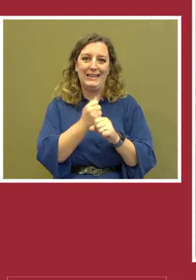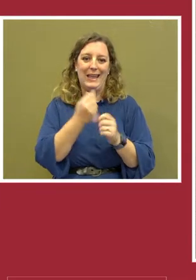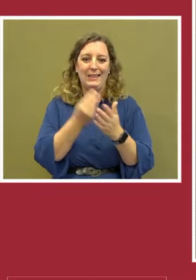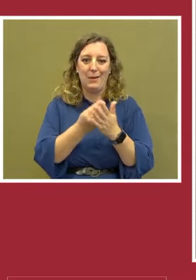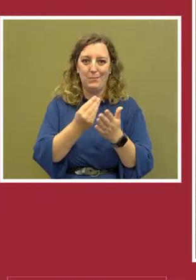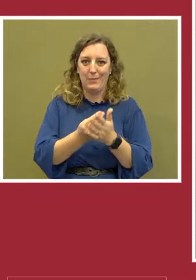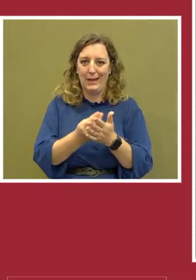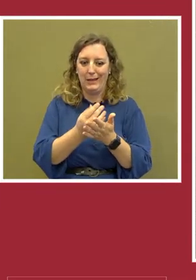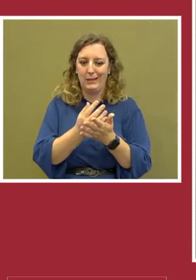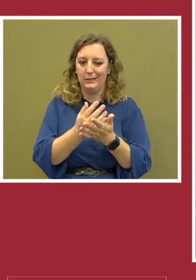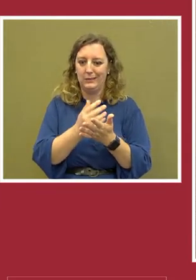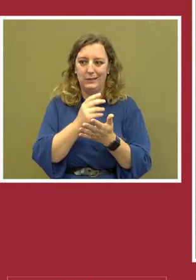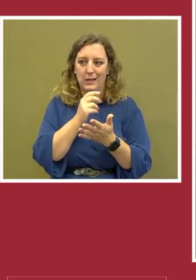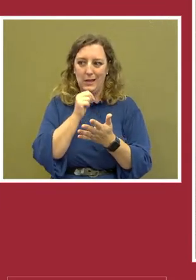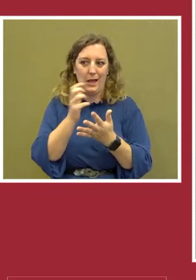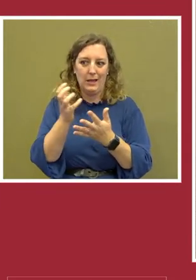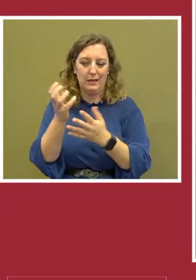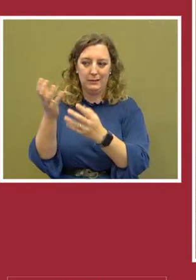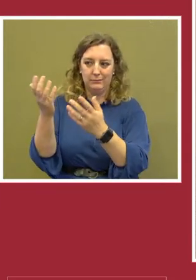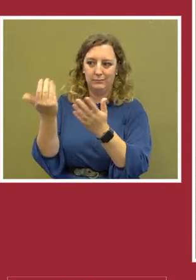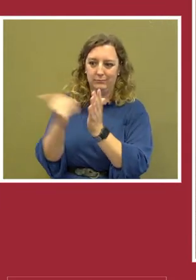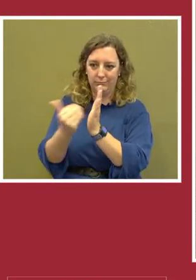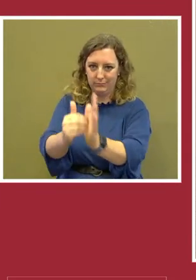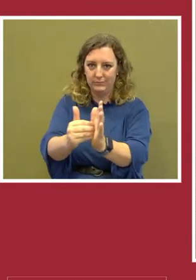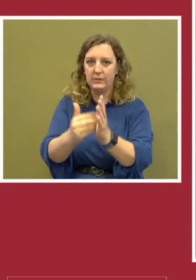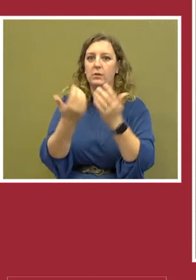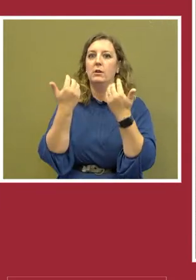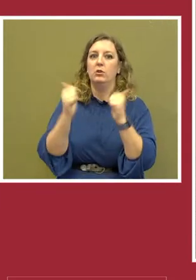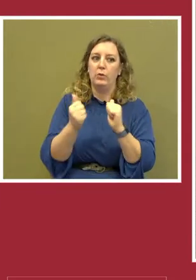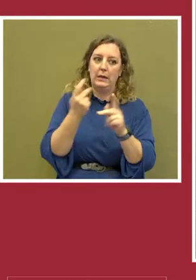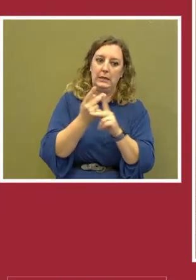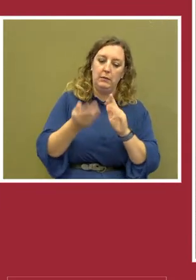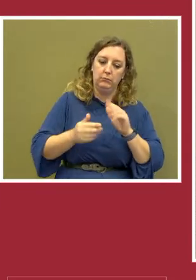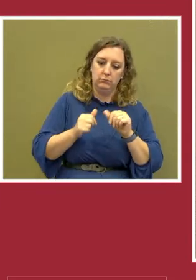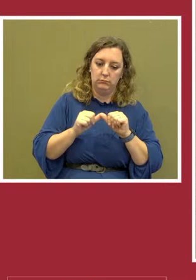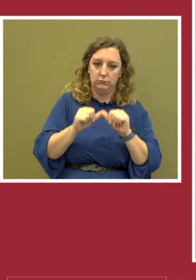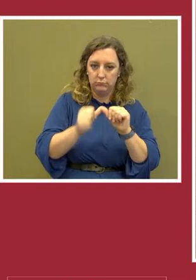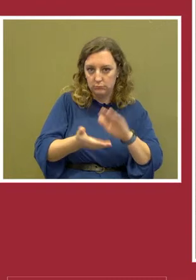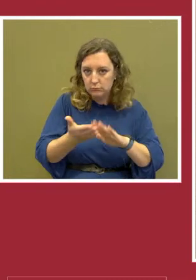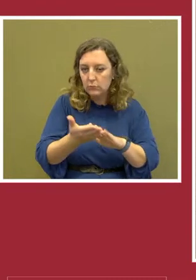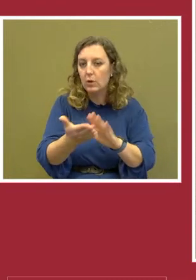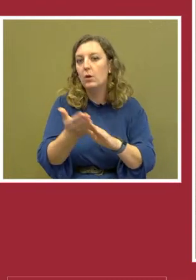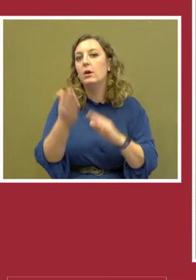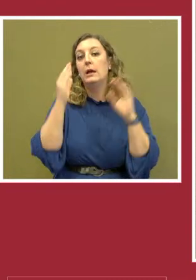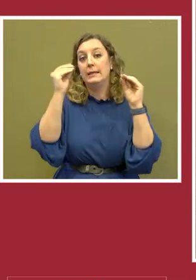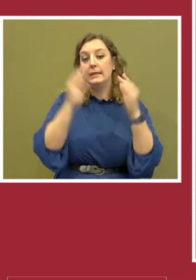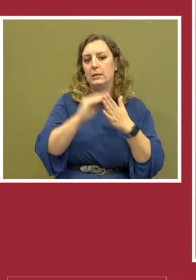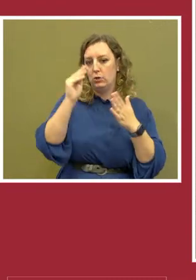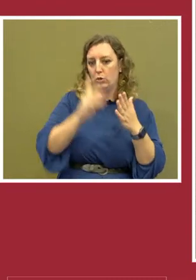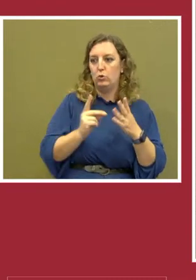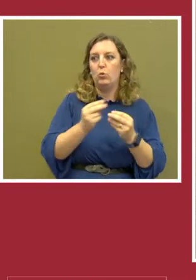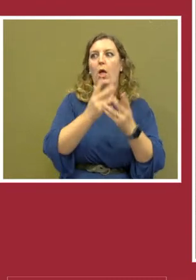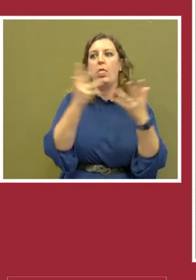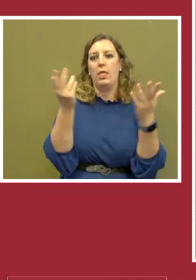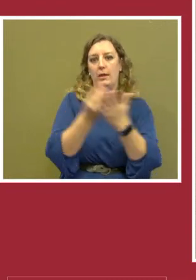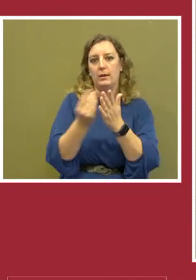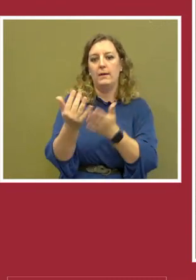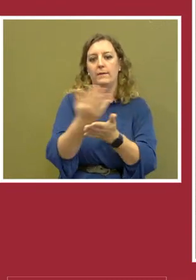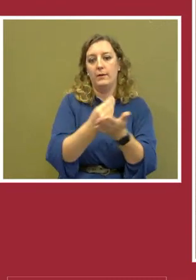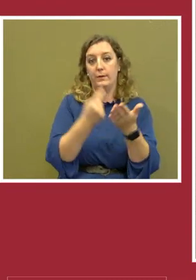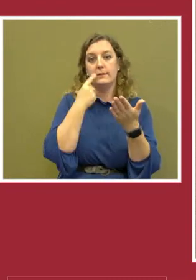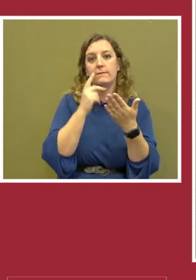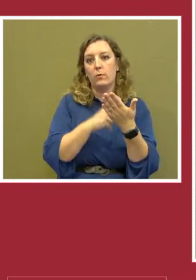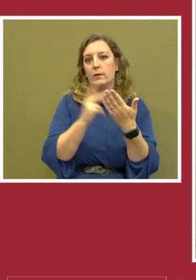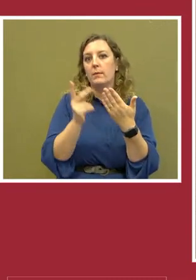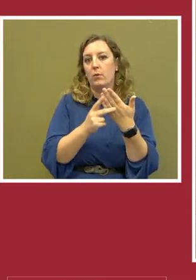money just kind of runs out at the federal level, so we have to continue to try to keep those going. And our teachers and students do a lot of fundraising for those